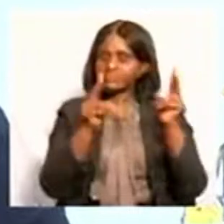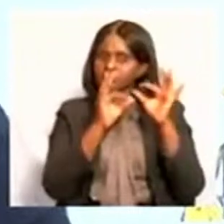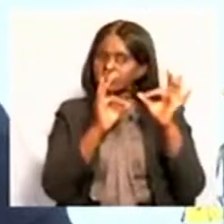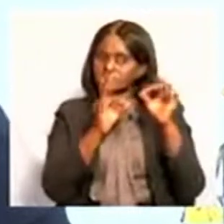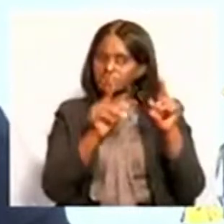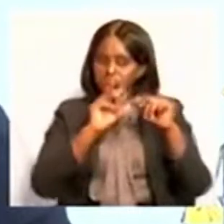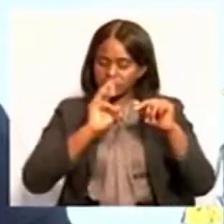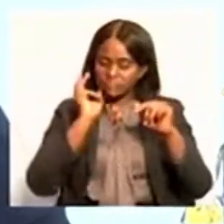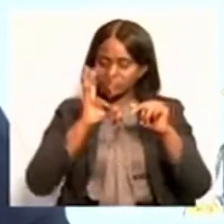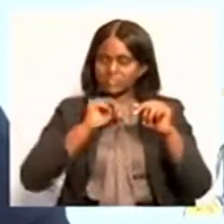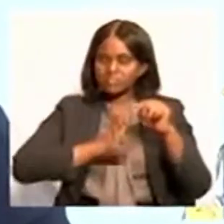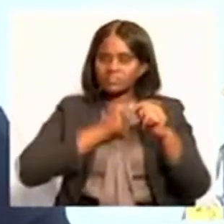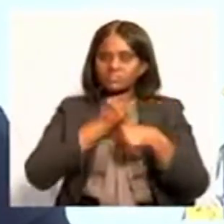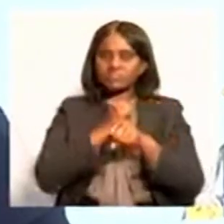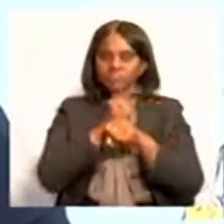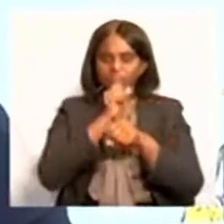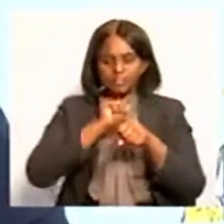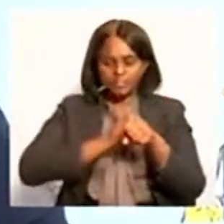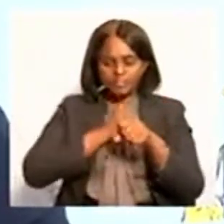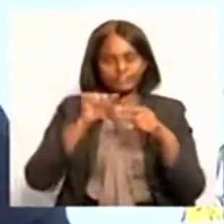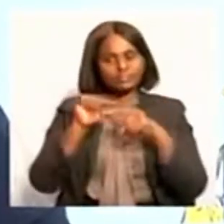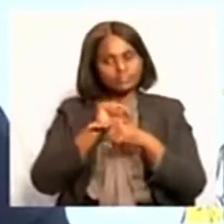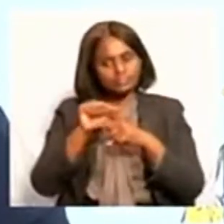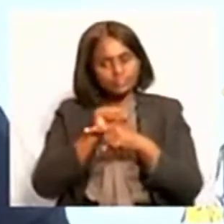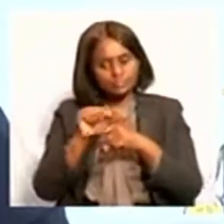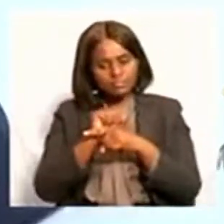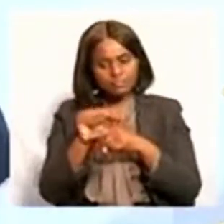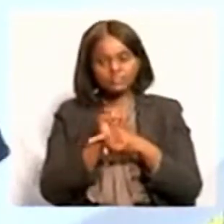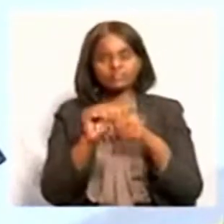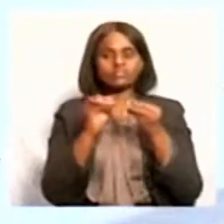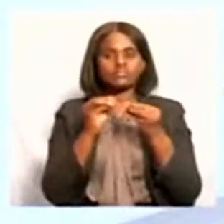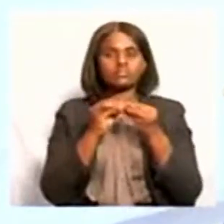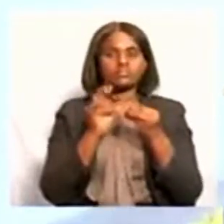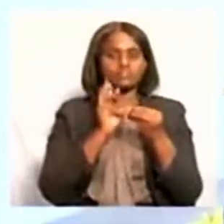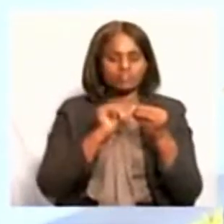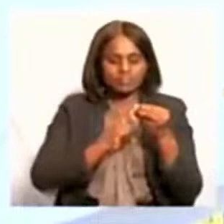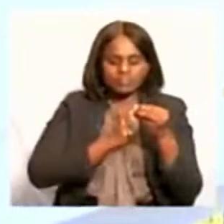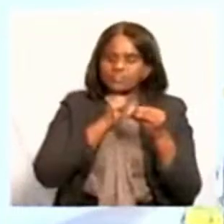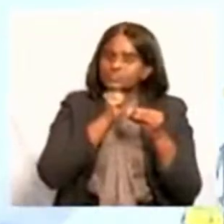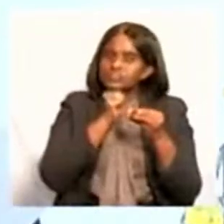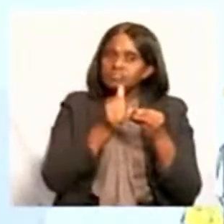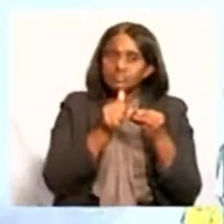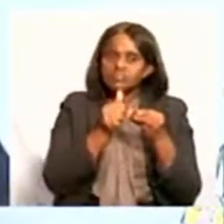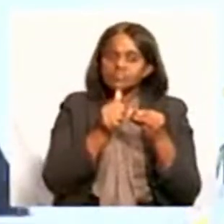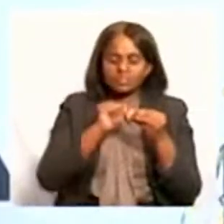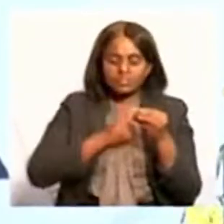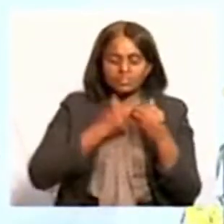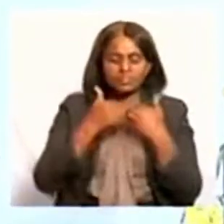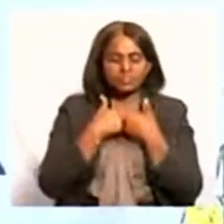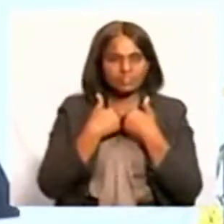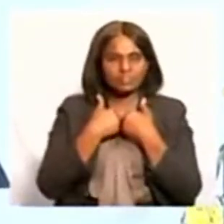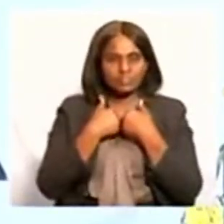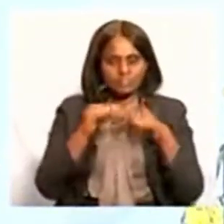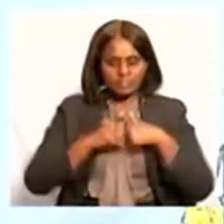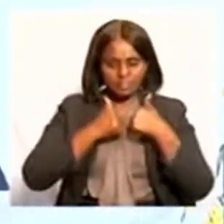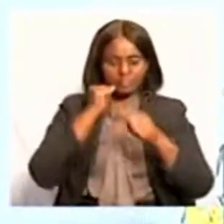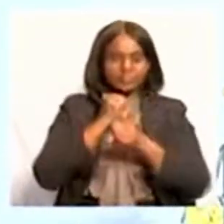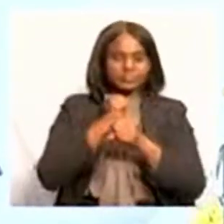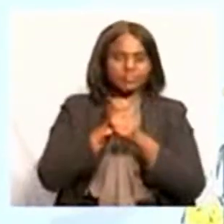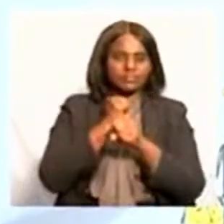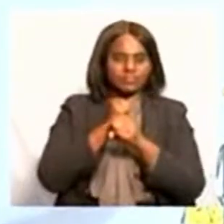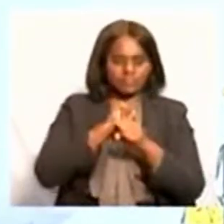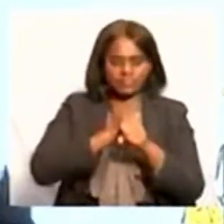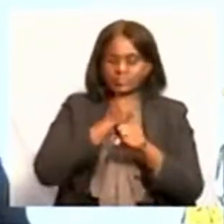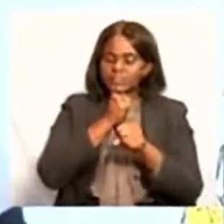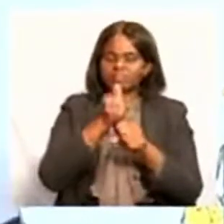we ensure that we are capacitated, and we are not, as we are carrying out our duties, we are